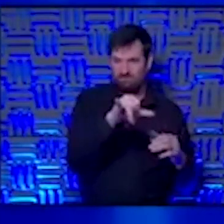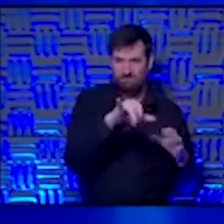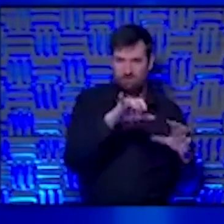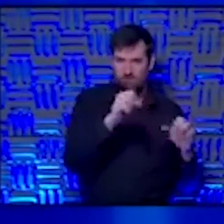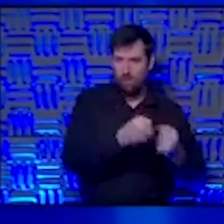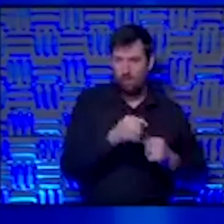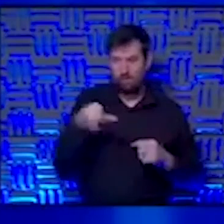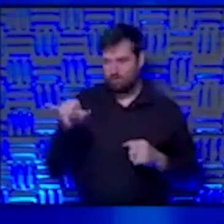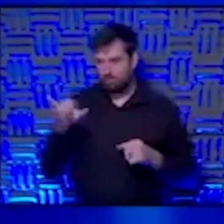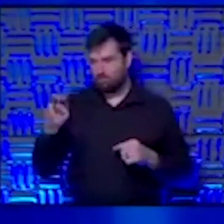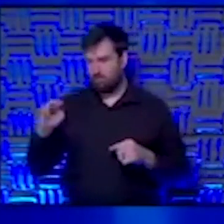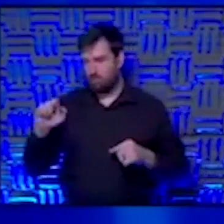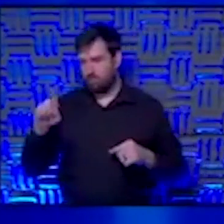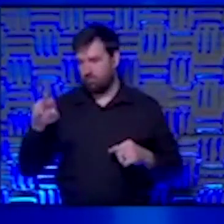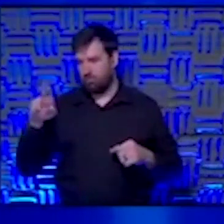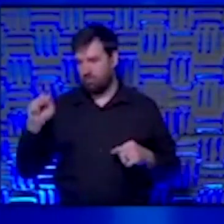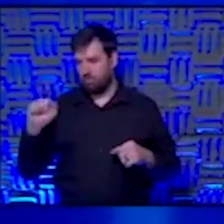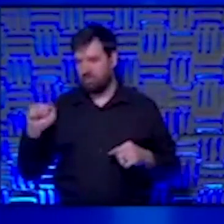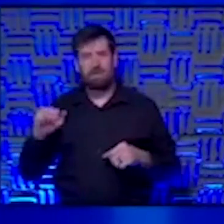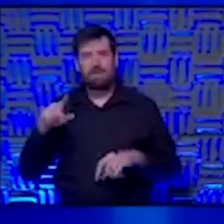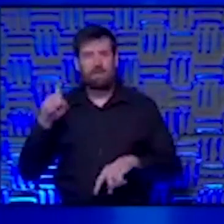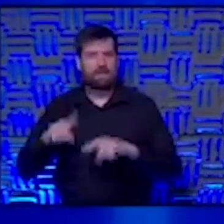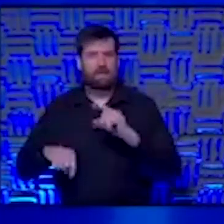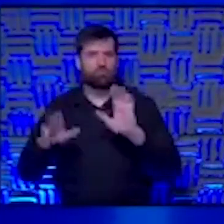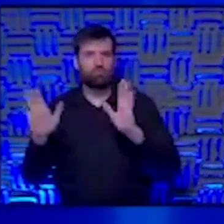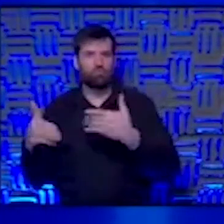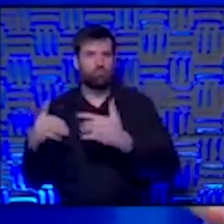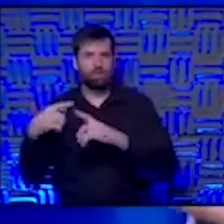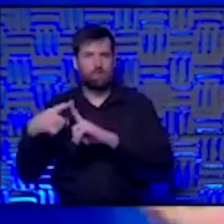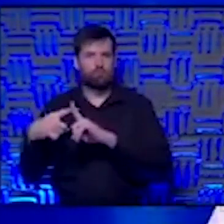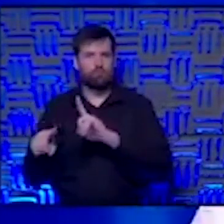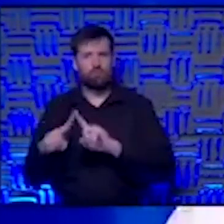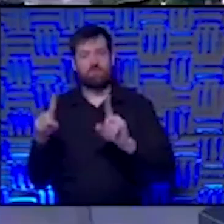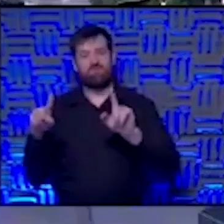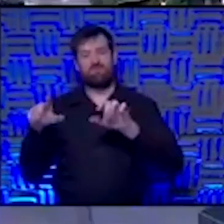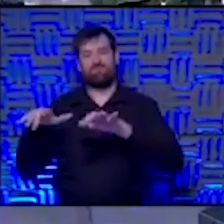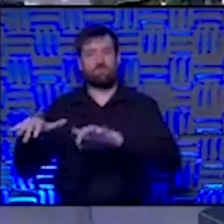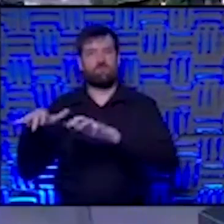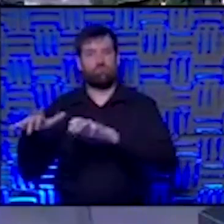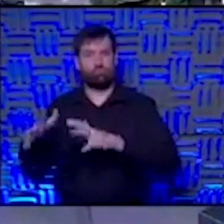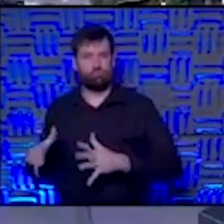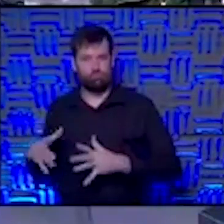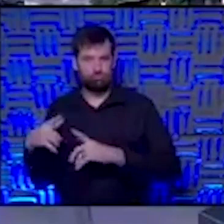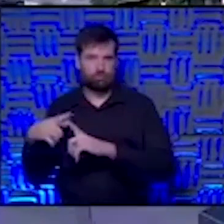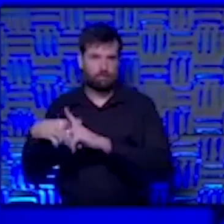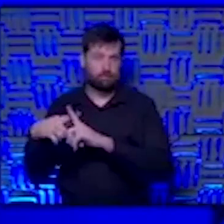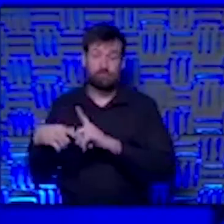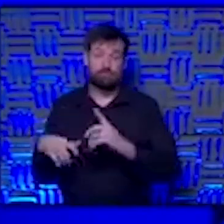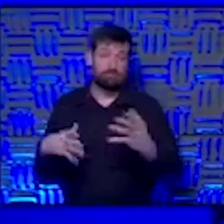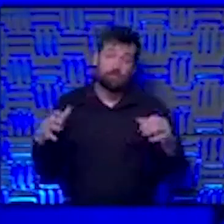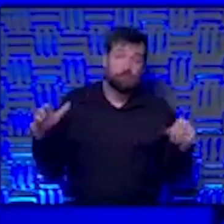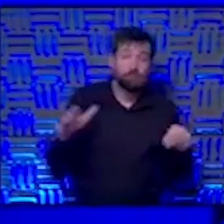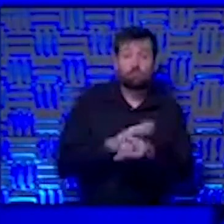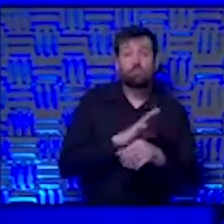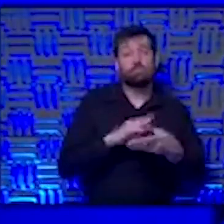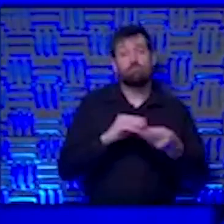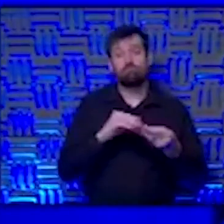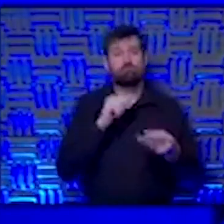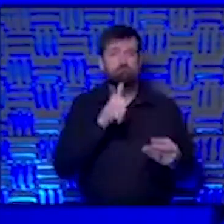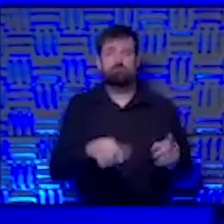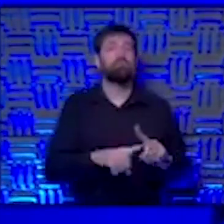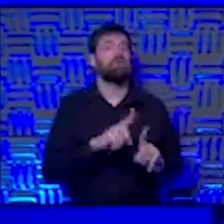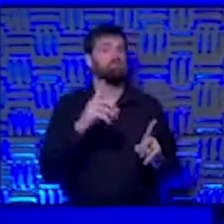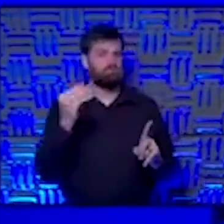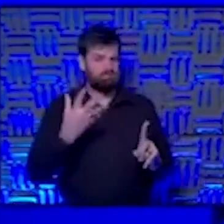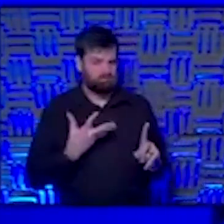the Moderna vaccine. It's not like Moderna can be sort of room temperature. It's just more standard freezer temperatures. Yeah, we don't know the full story behind this, but I heard some stuff as